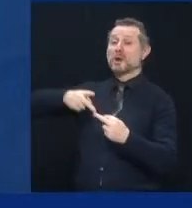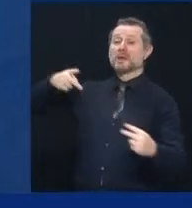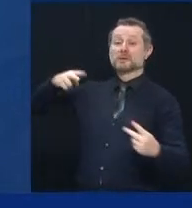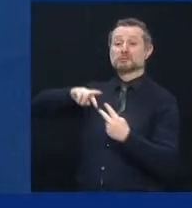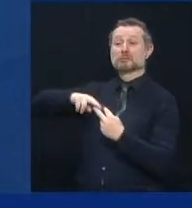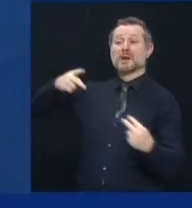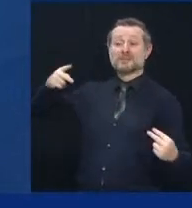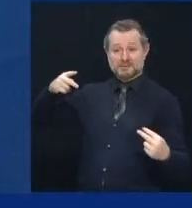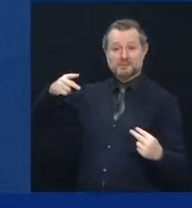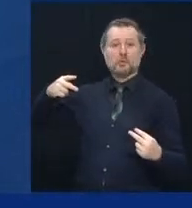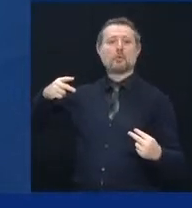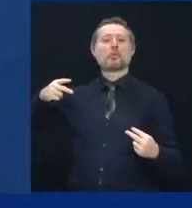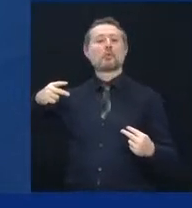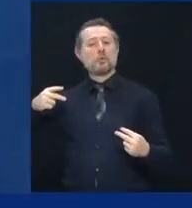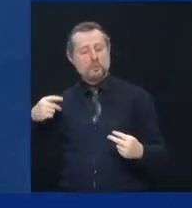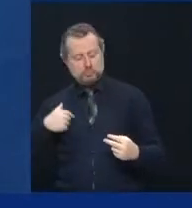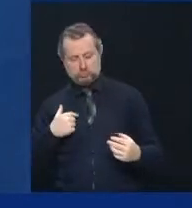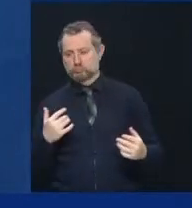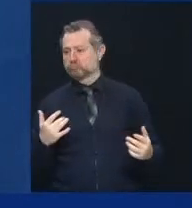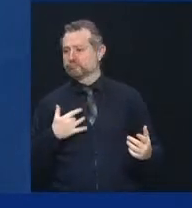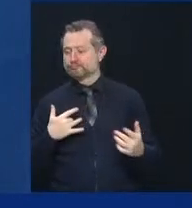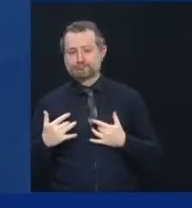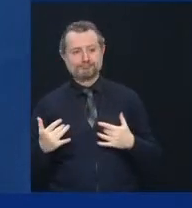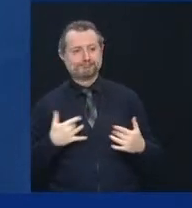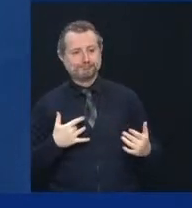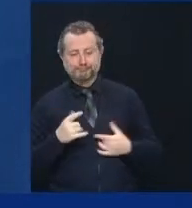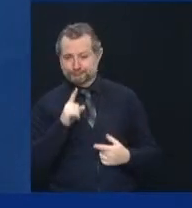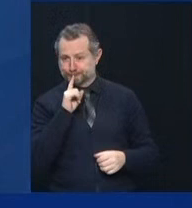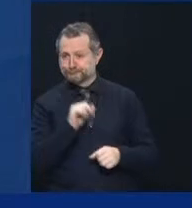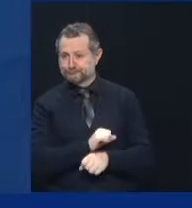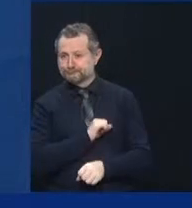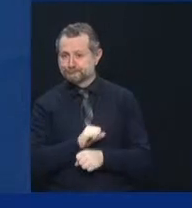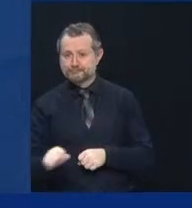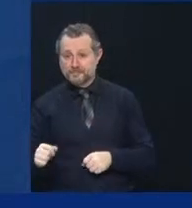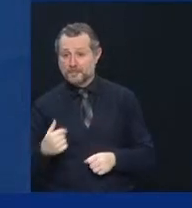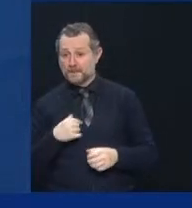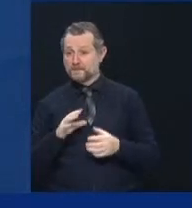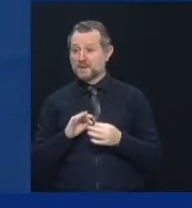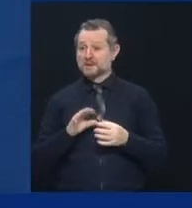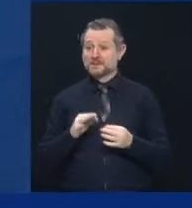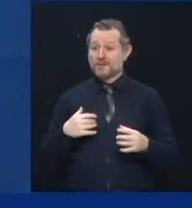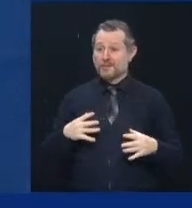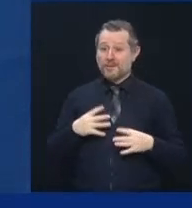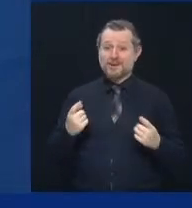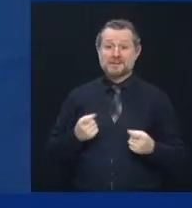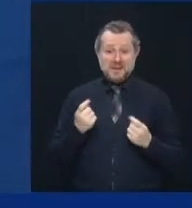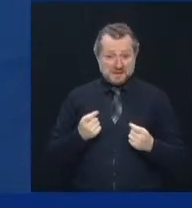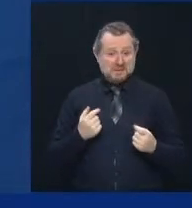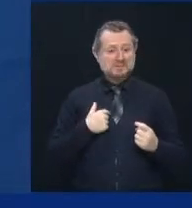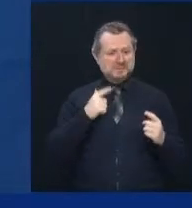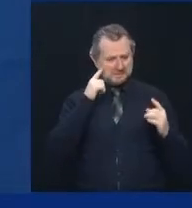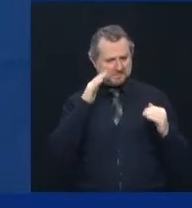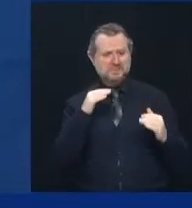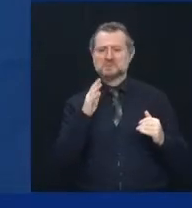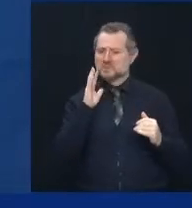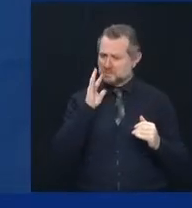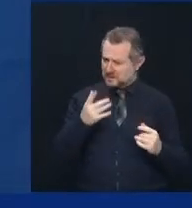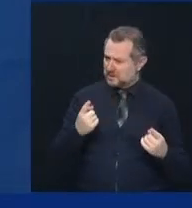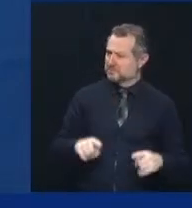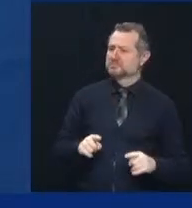concern. Everything I said about the holiday surge, we anticipated it, it happened, it's